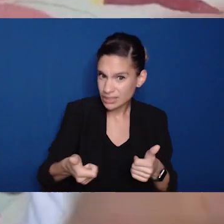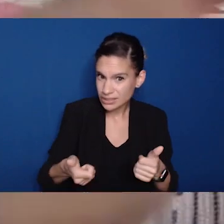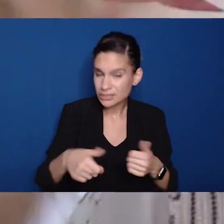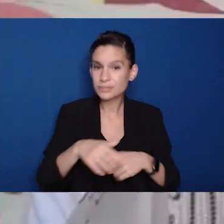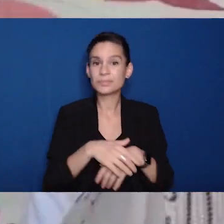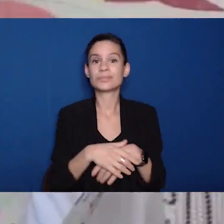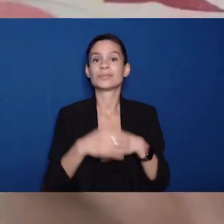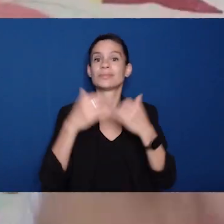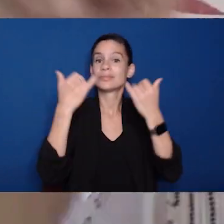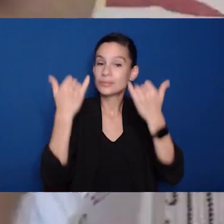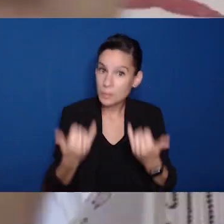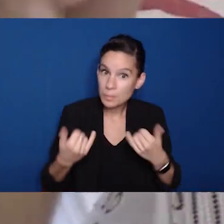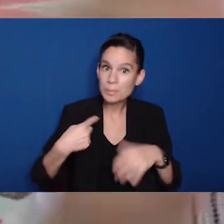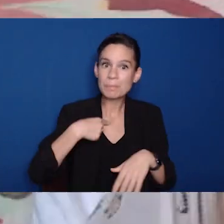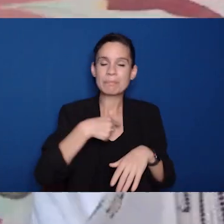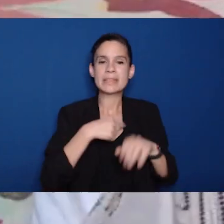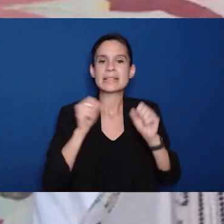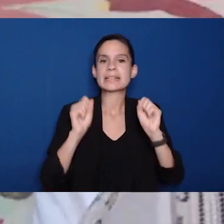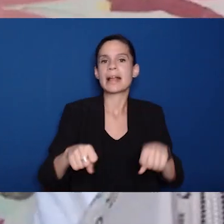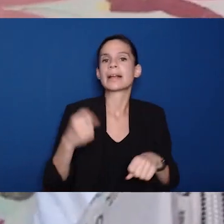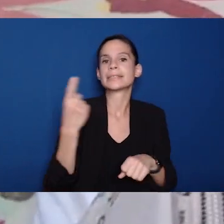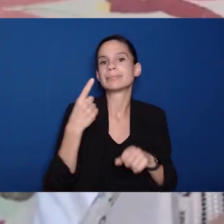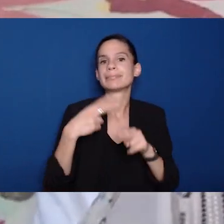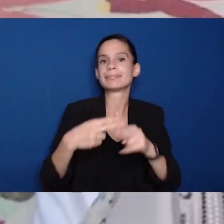there is the possibility of a reset,